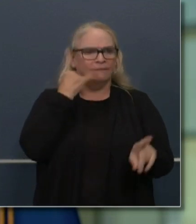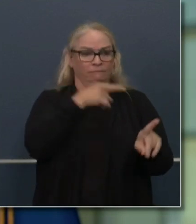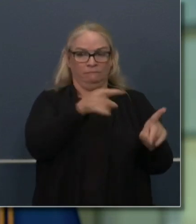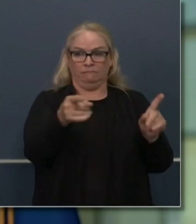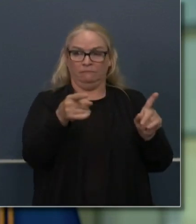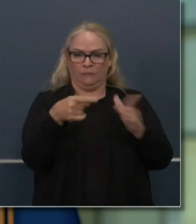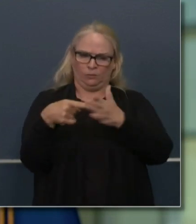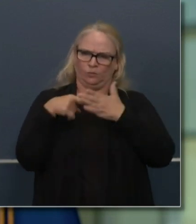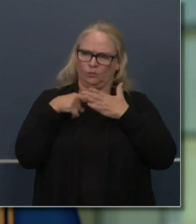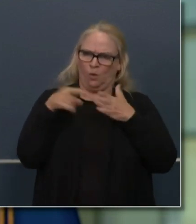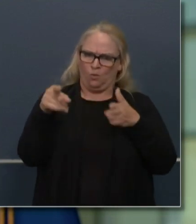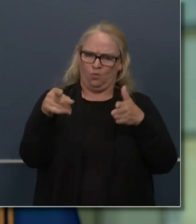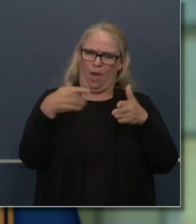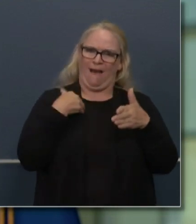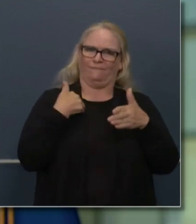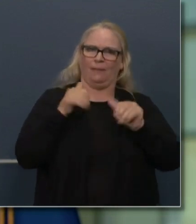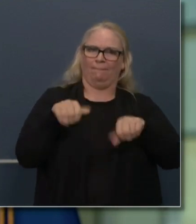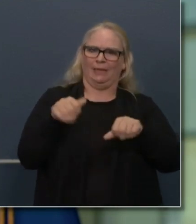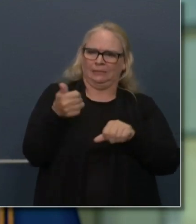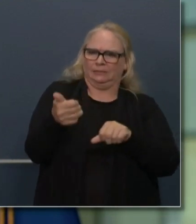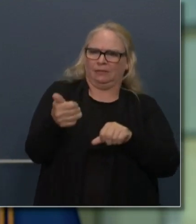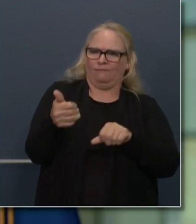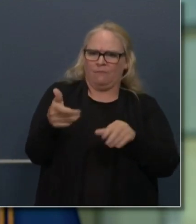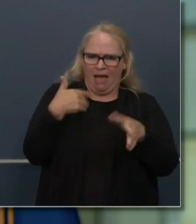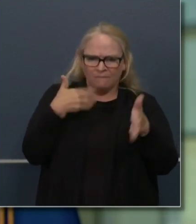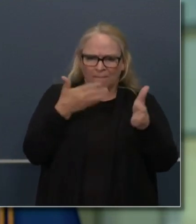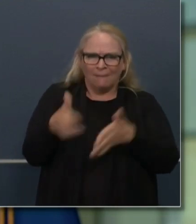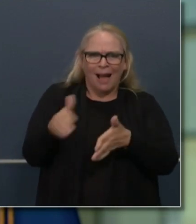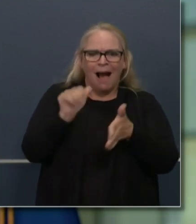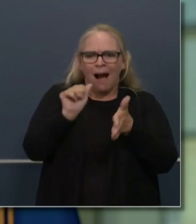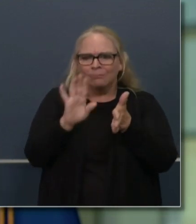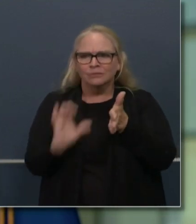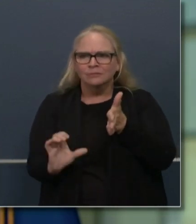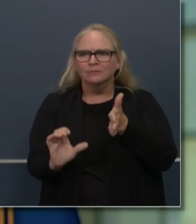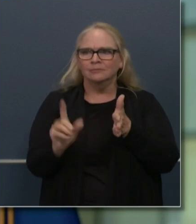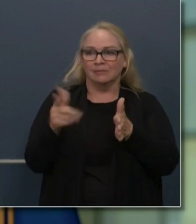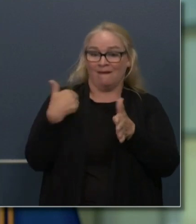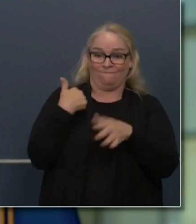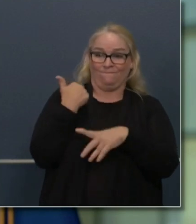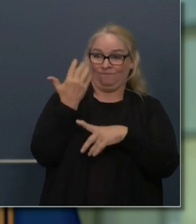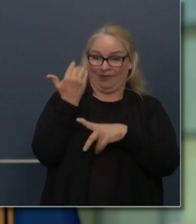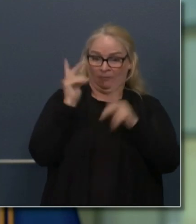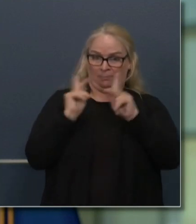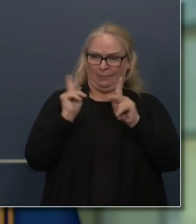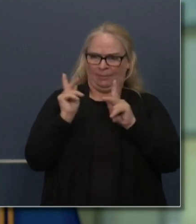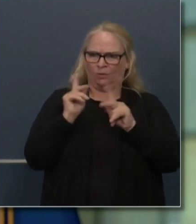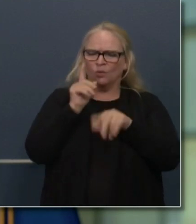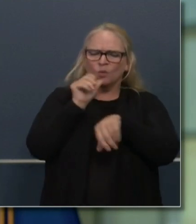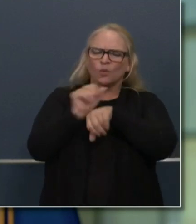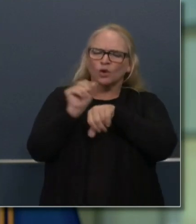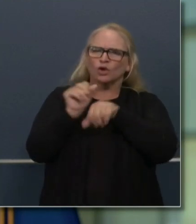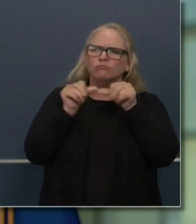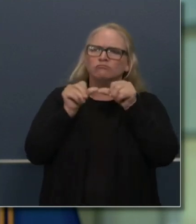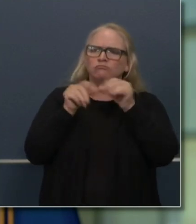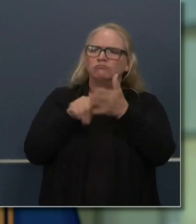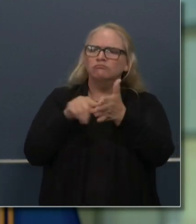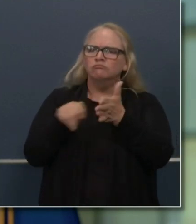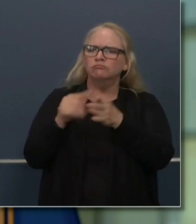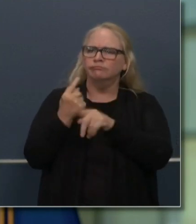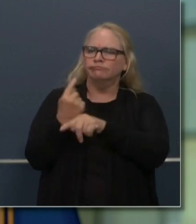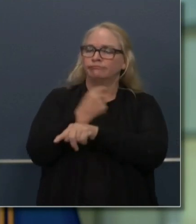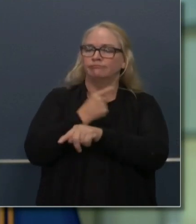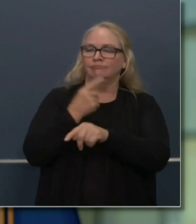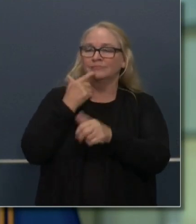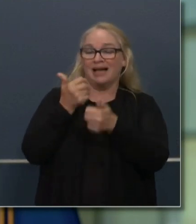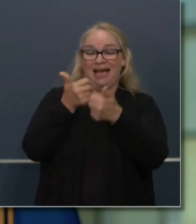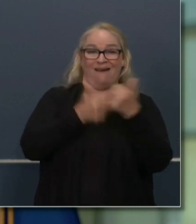the capability and have a plan to build up to 15 per 100,000 residents in their county. And